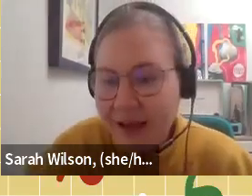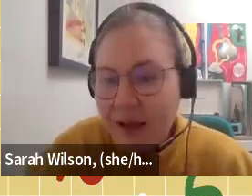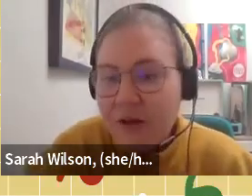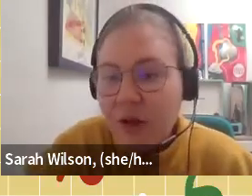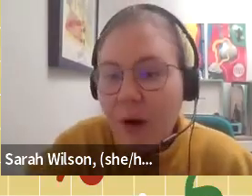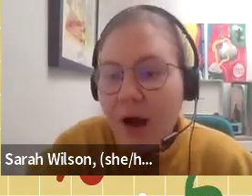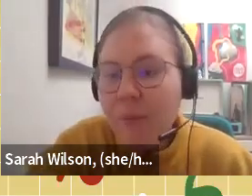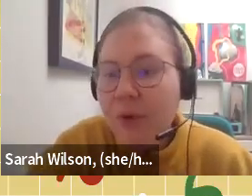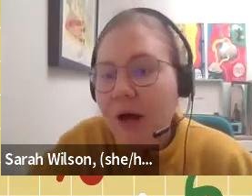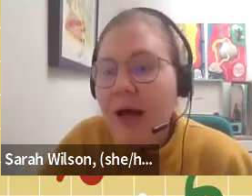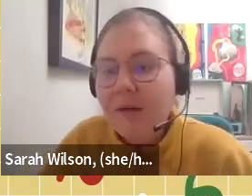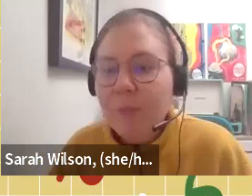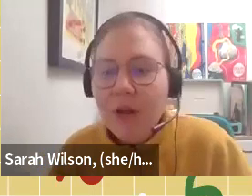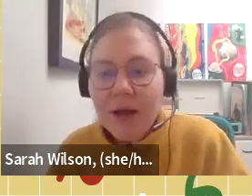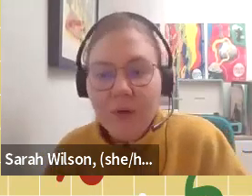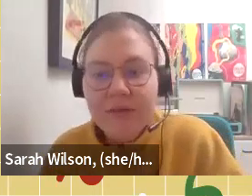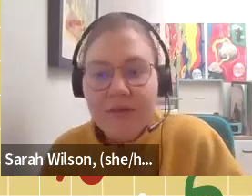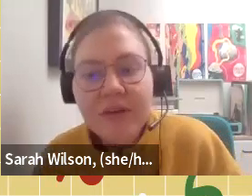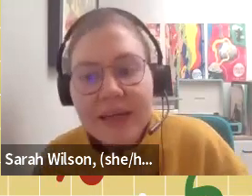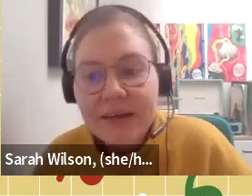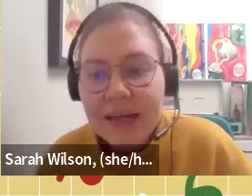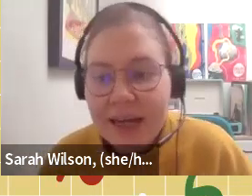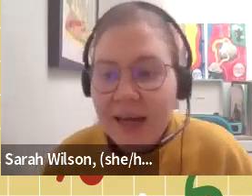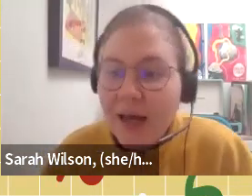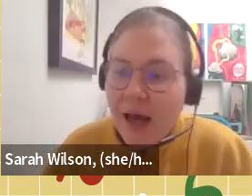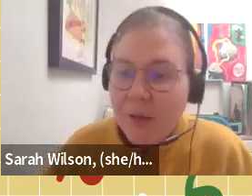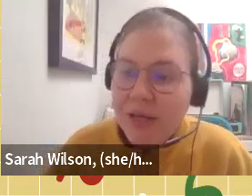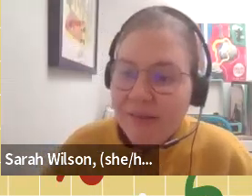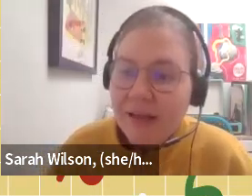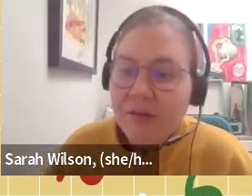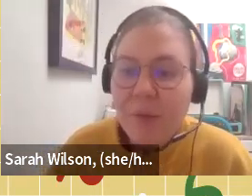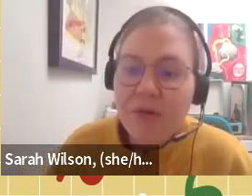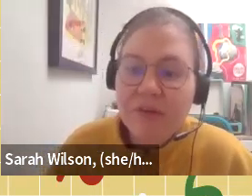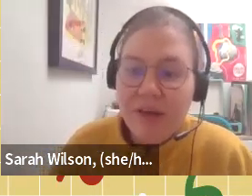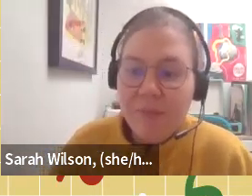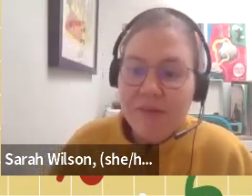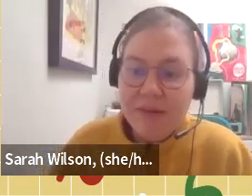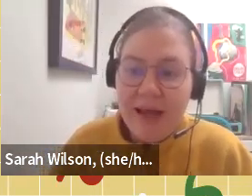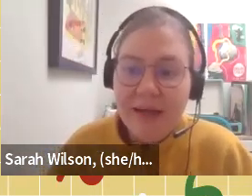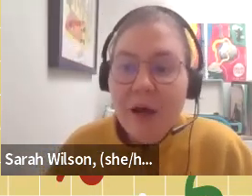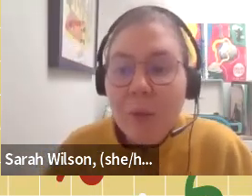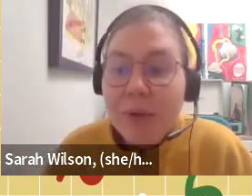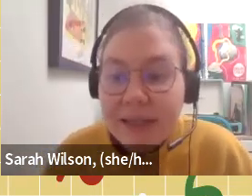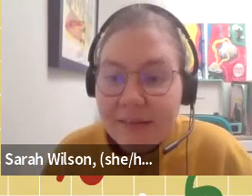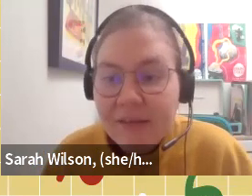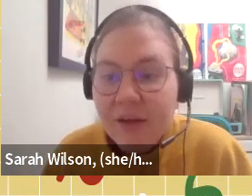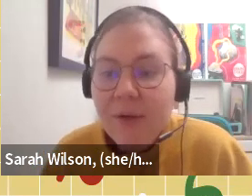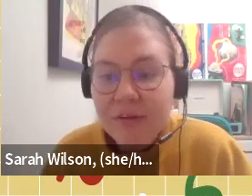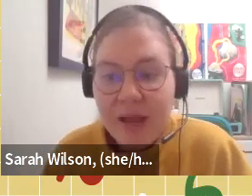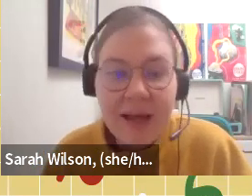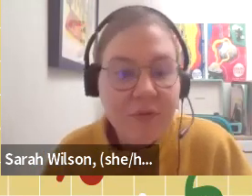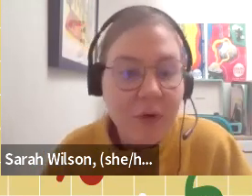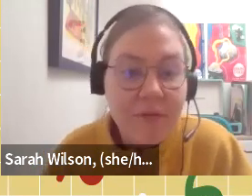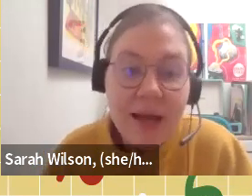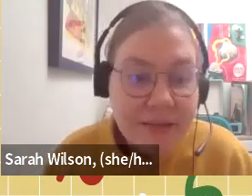Excellent. So I have put a spotlight on the session leader, Megina, and the BSL interpreter, James, today. But please let us know in